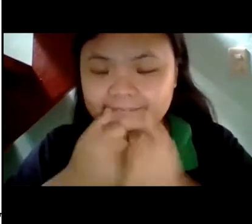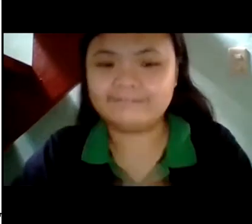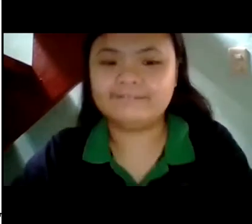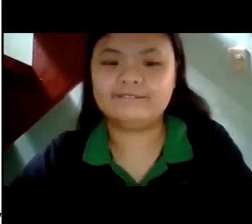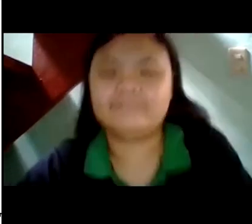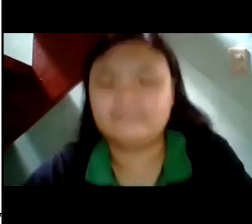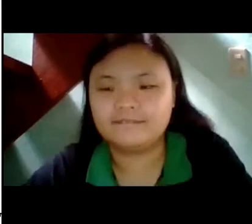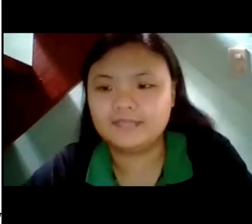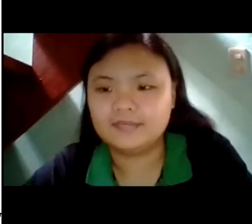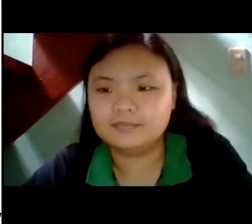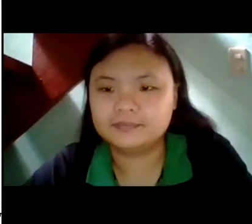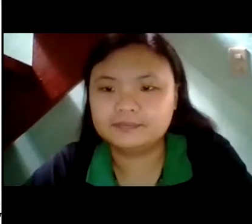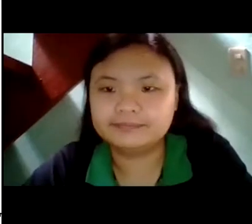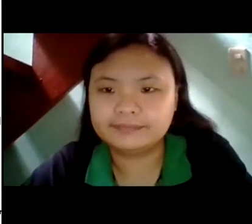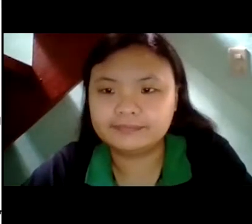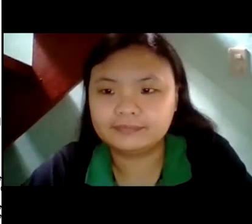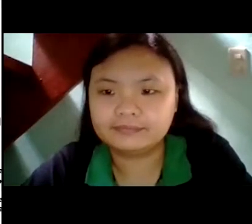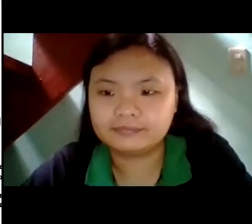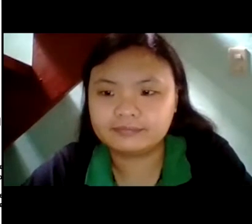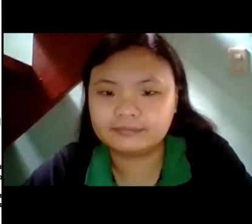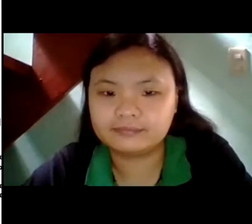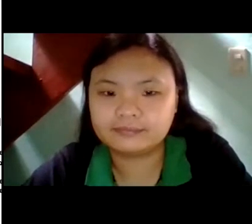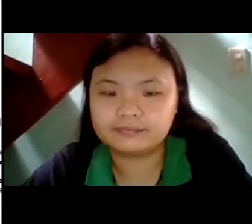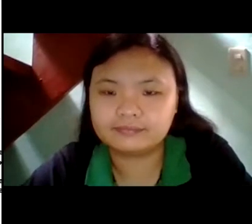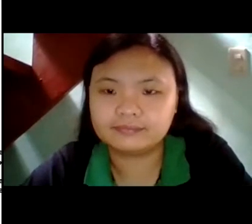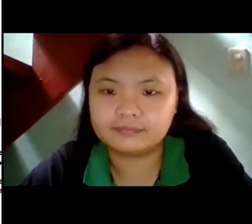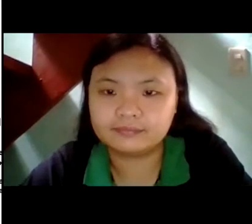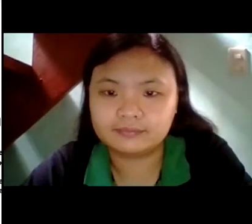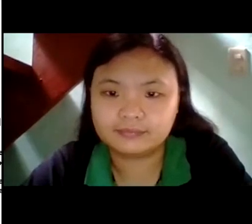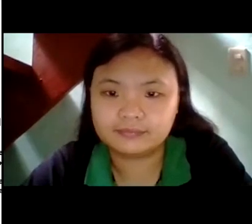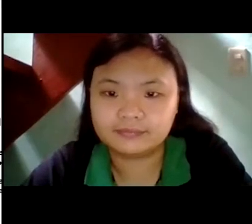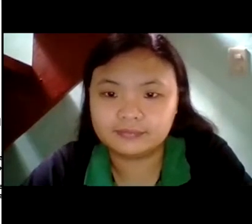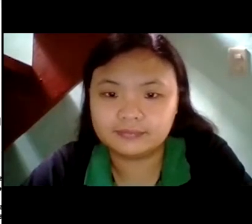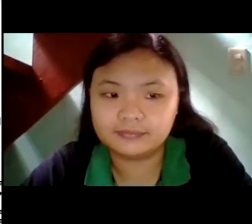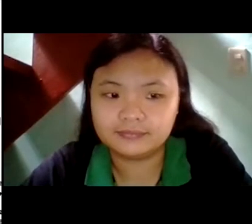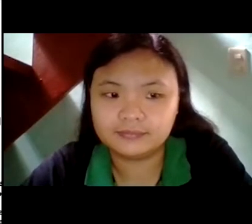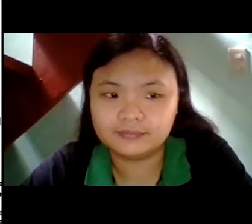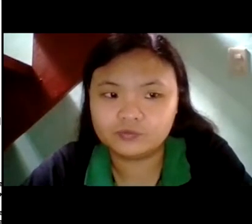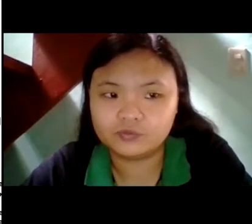here's Okay. the Now, when you non-manual. do that with